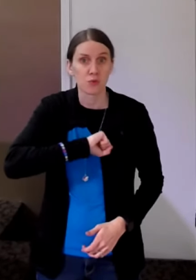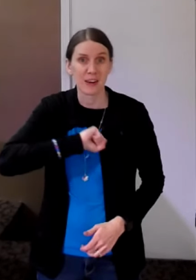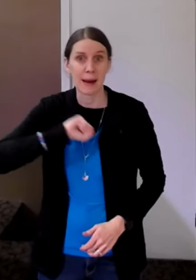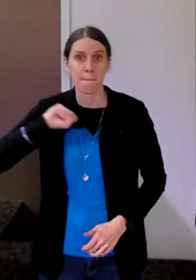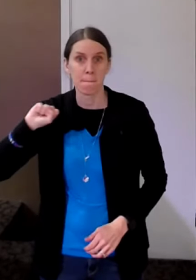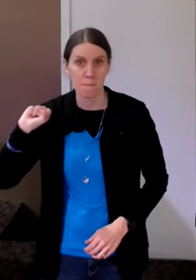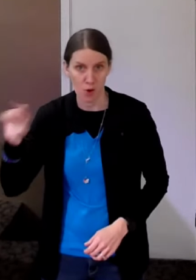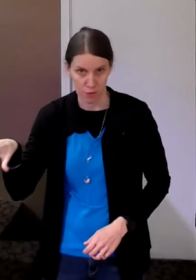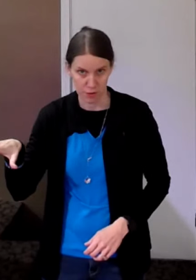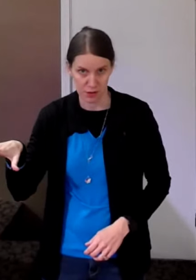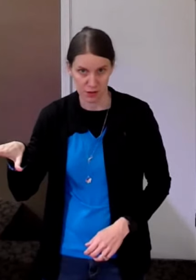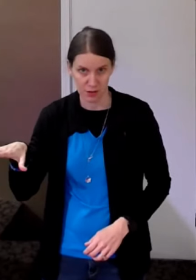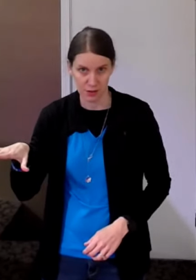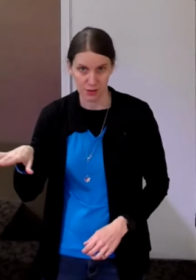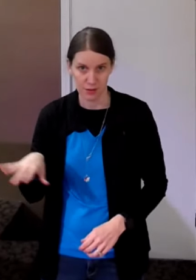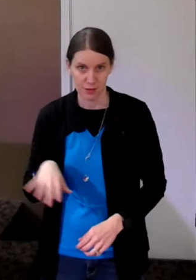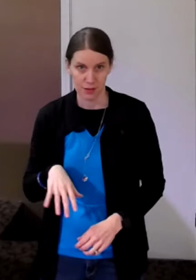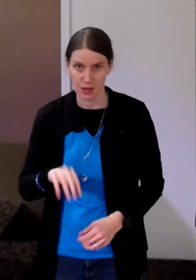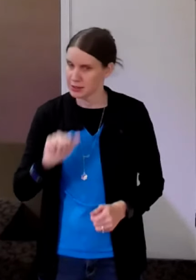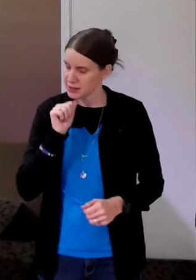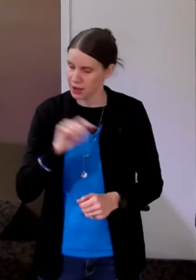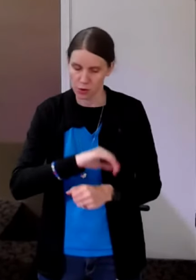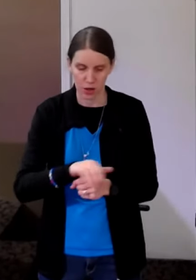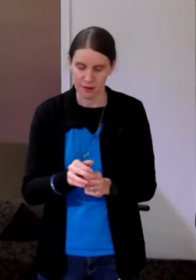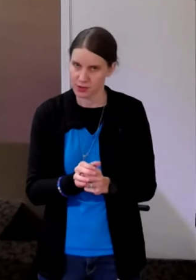completely removed from all the records in heaven.